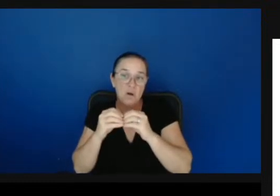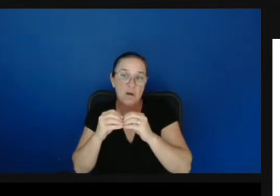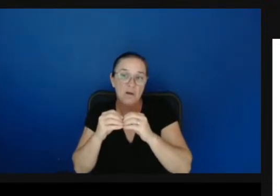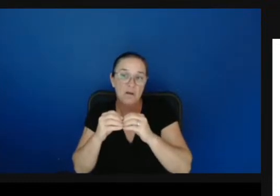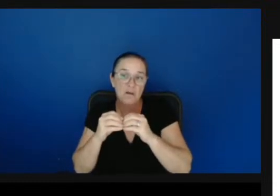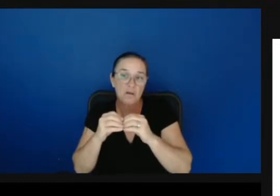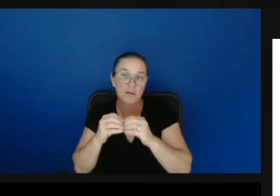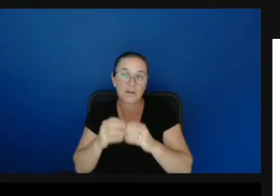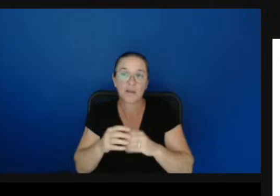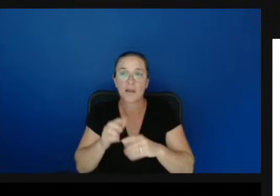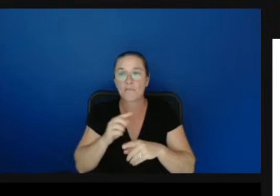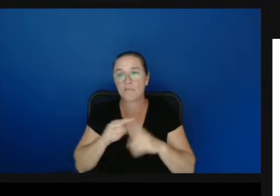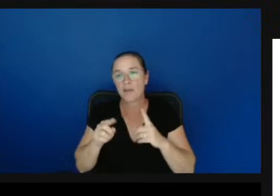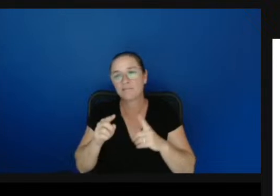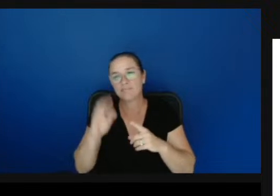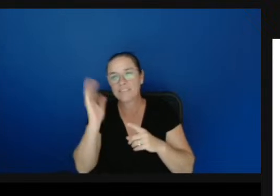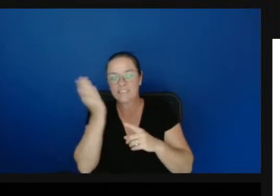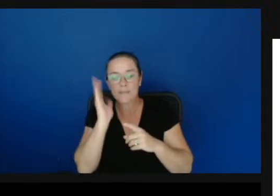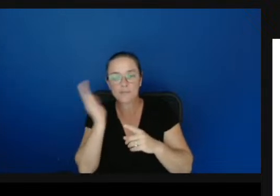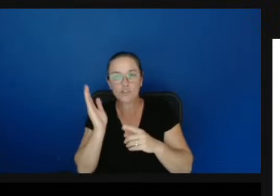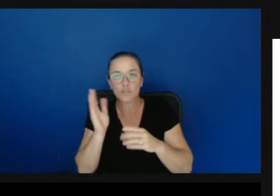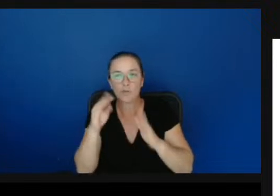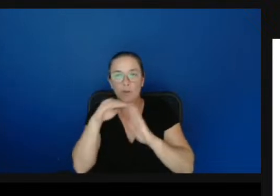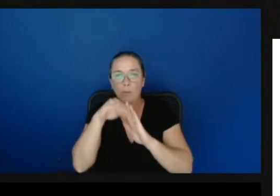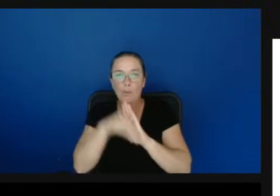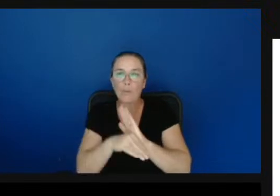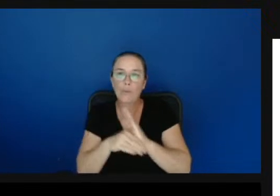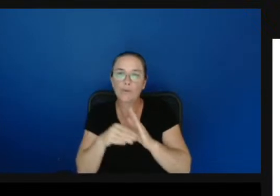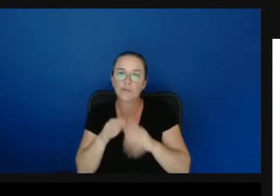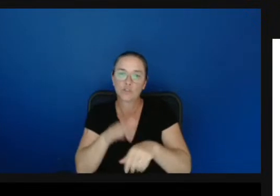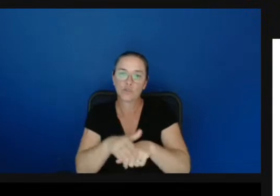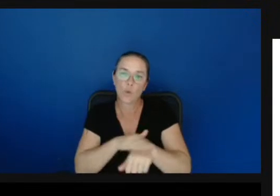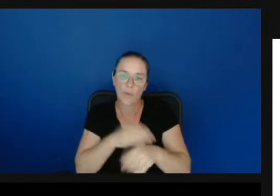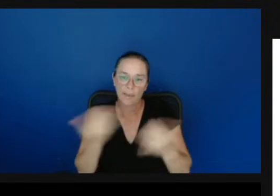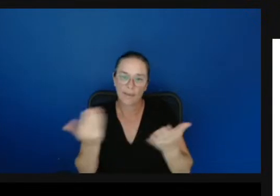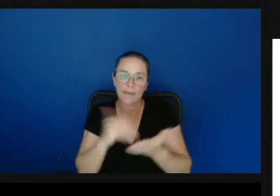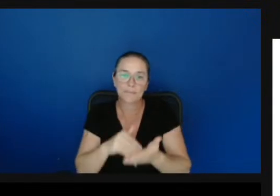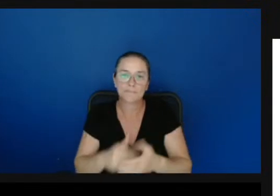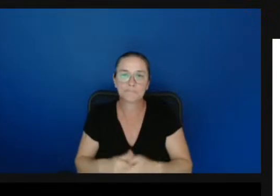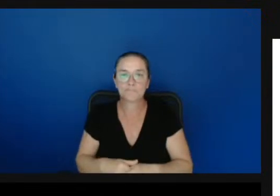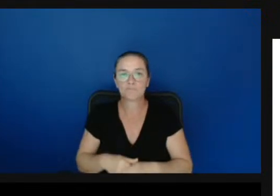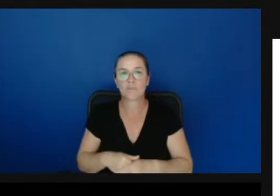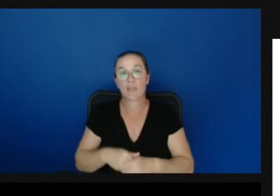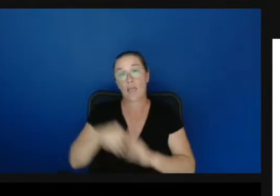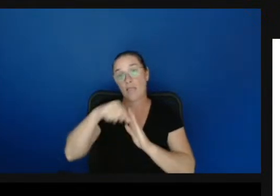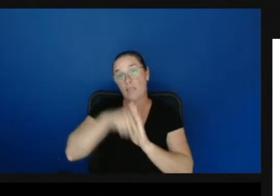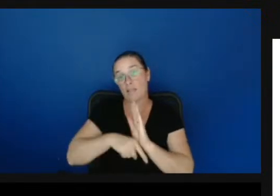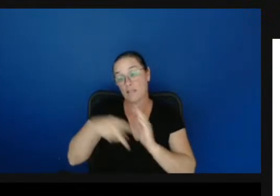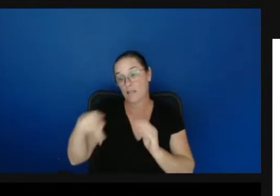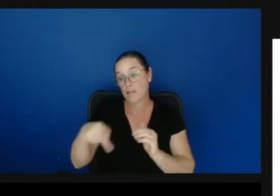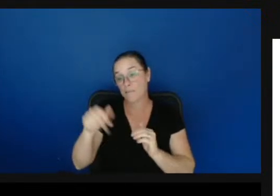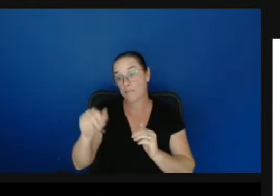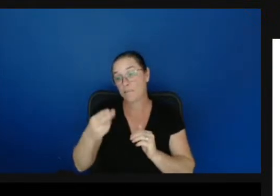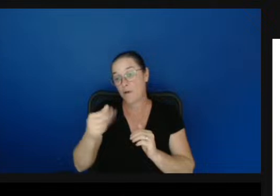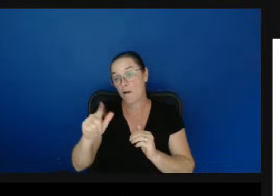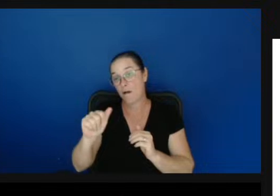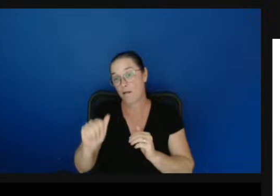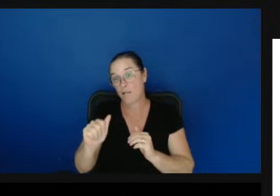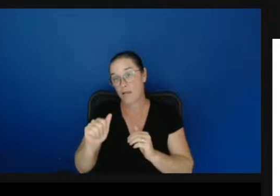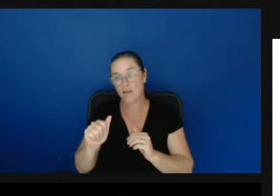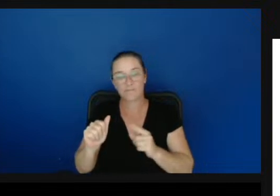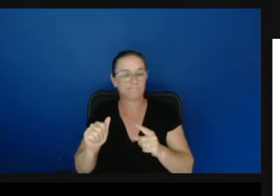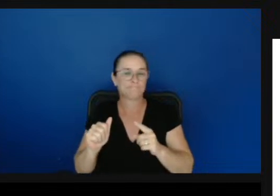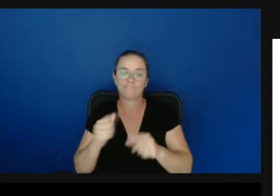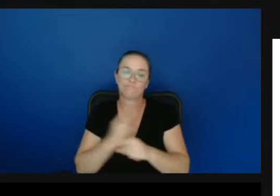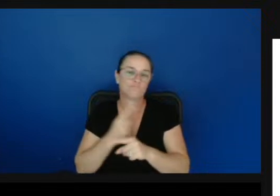but seems to be slowing once again right now. The Deep Pahala zone is just showing its regular random